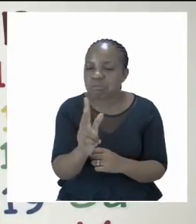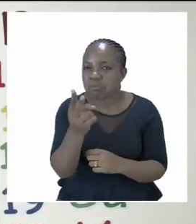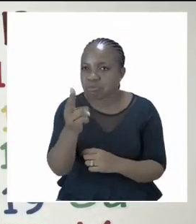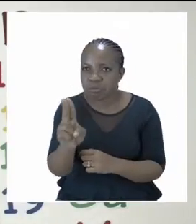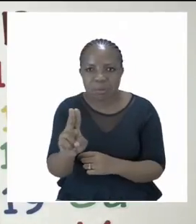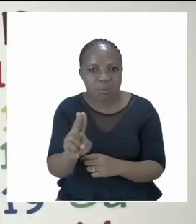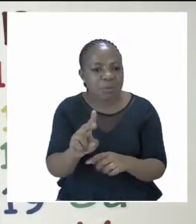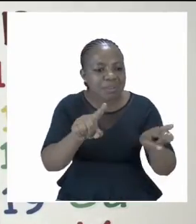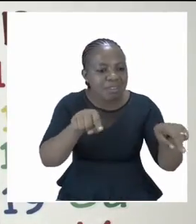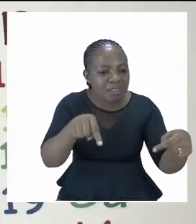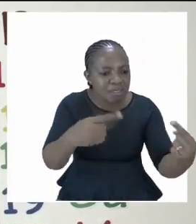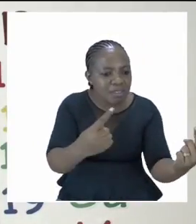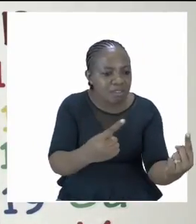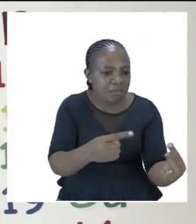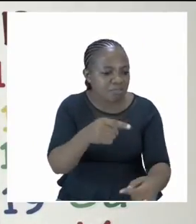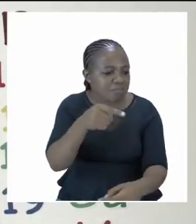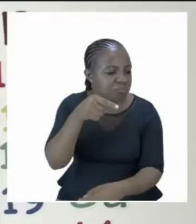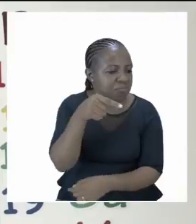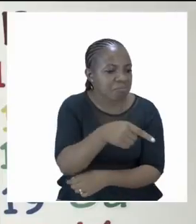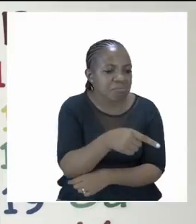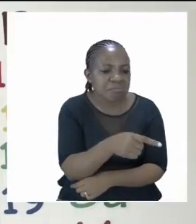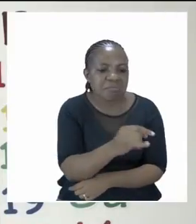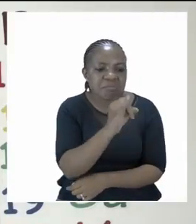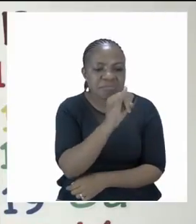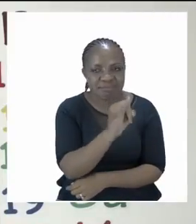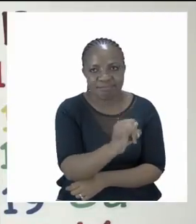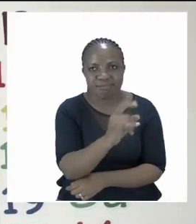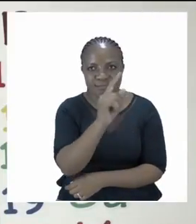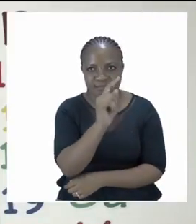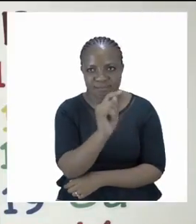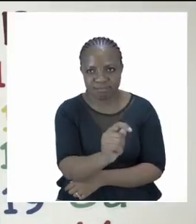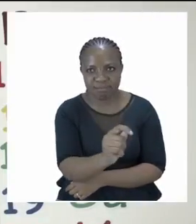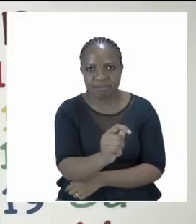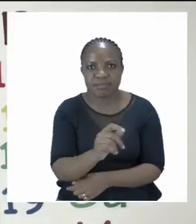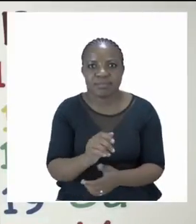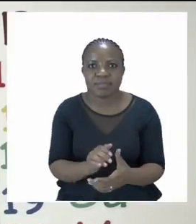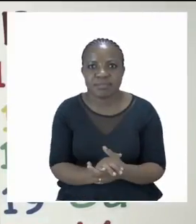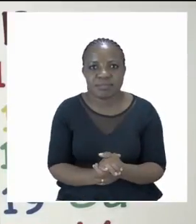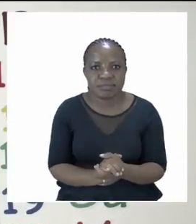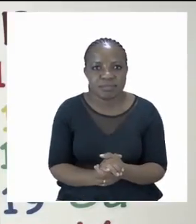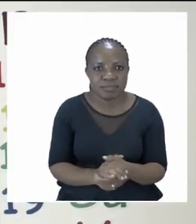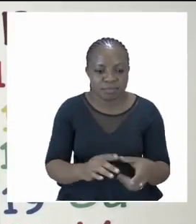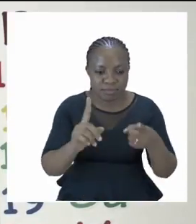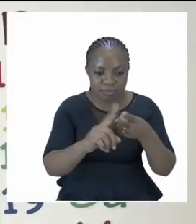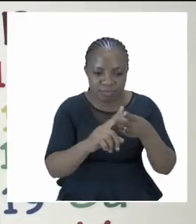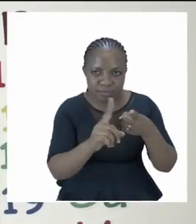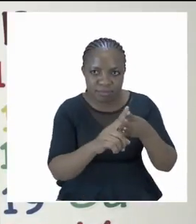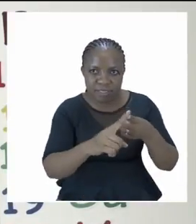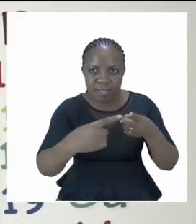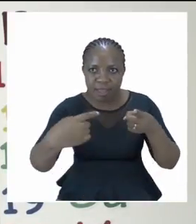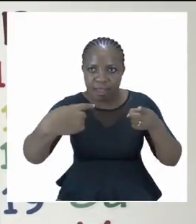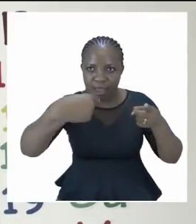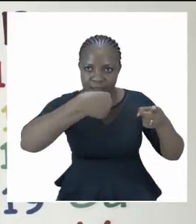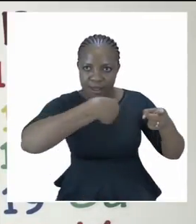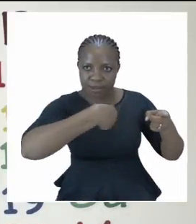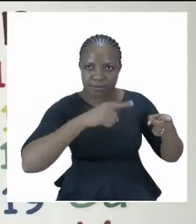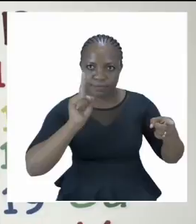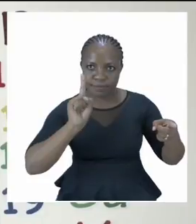it. Well done. So we have the first one. When you're pointing to yourself, you say